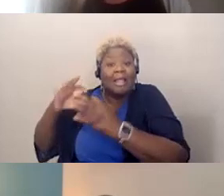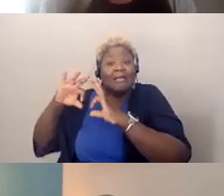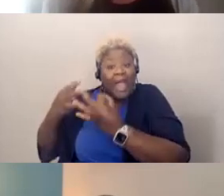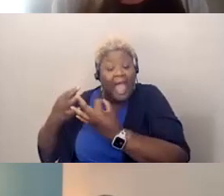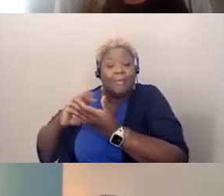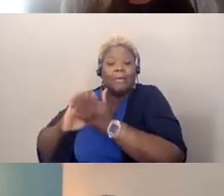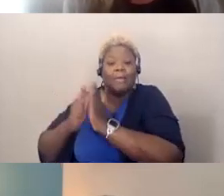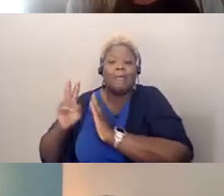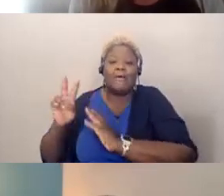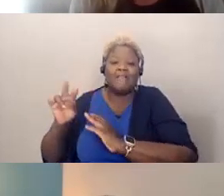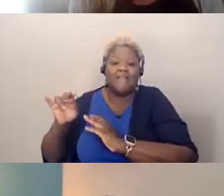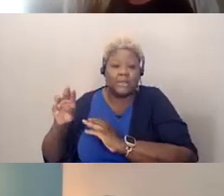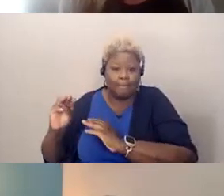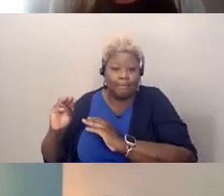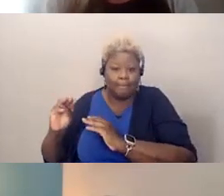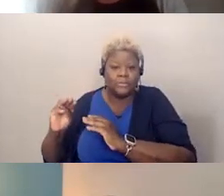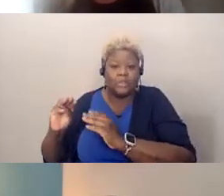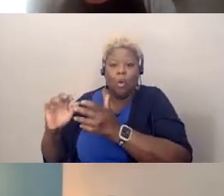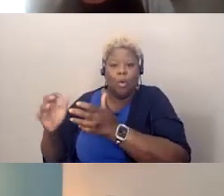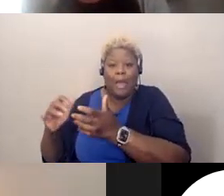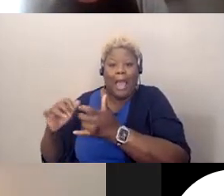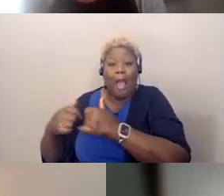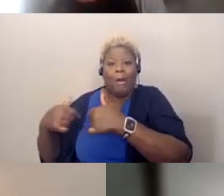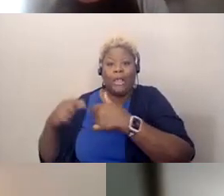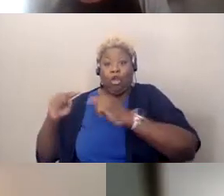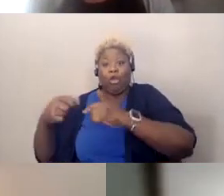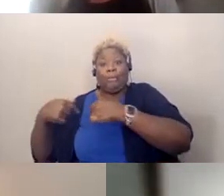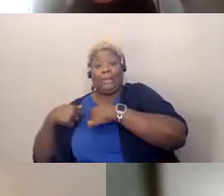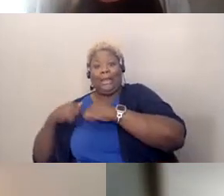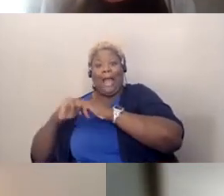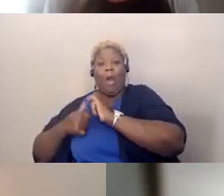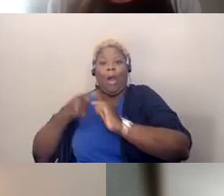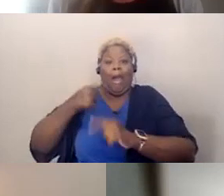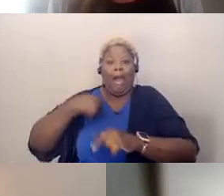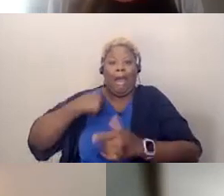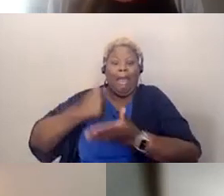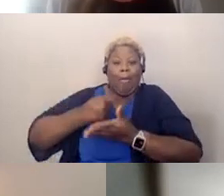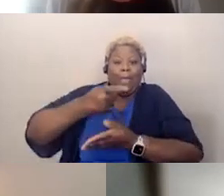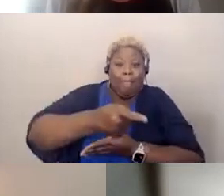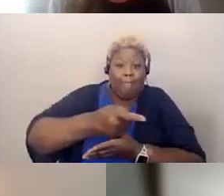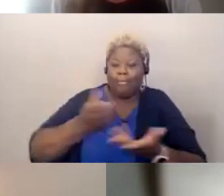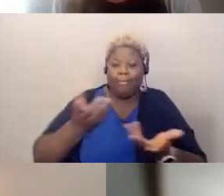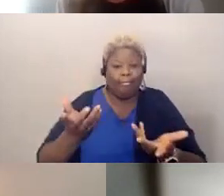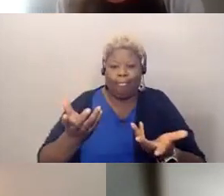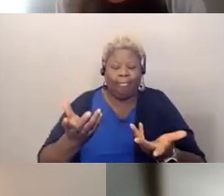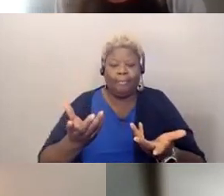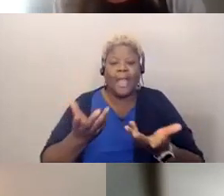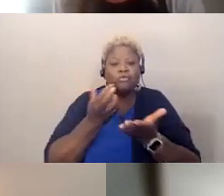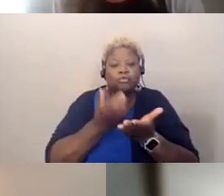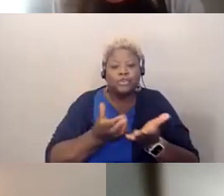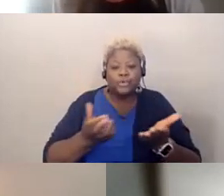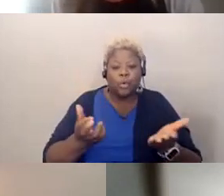then creates a further divide as to how they can then advocate for the individual. And there isn't a lot of